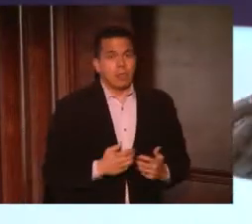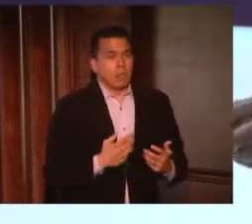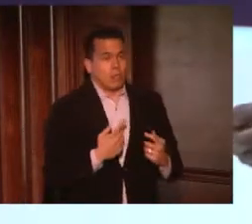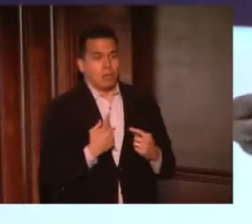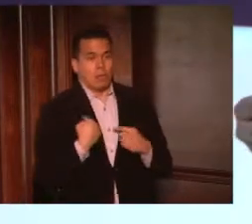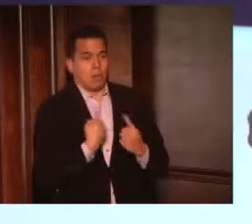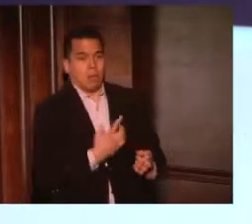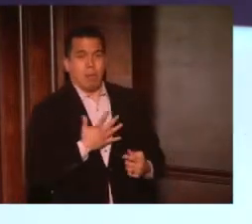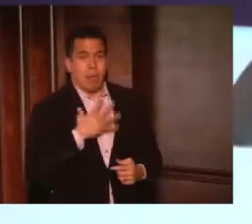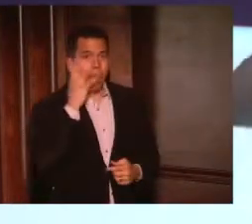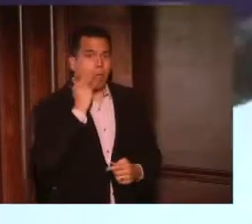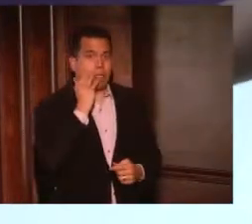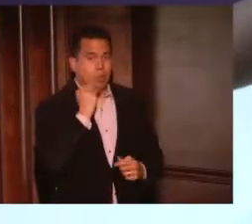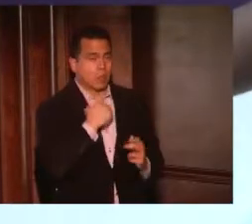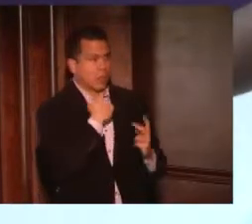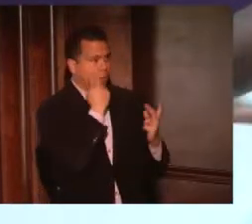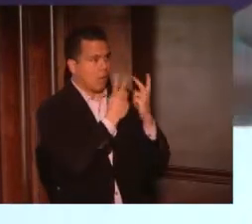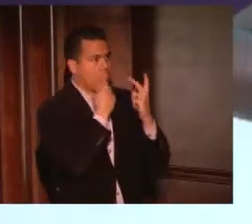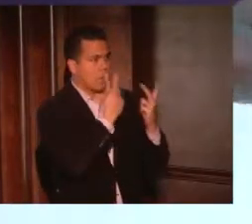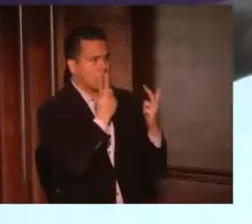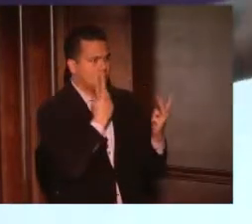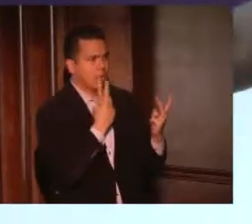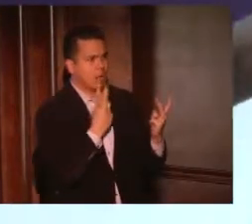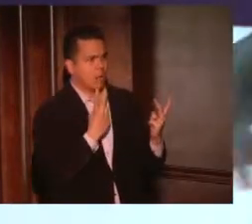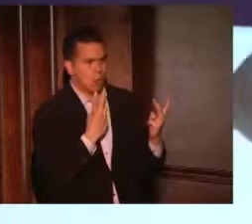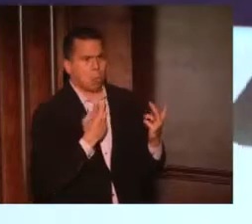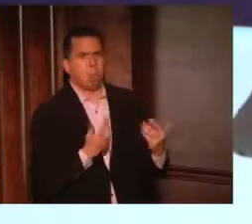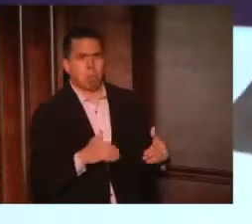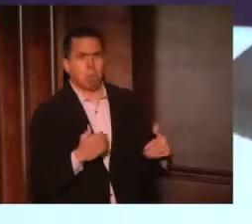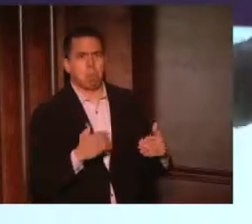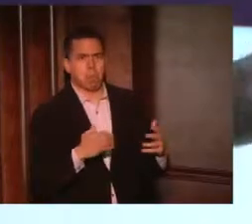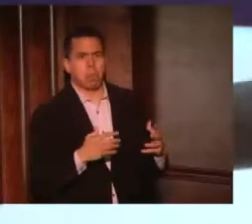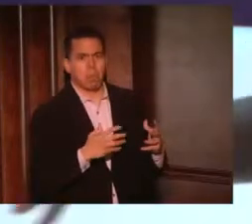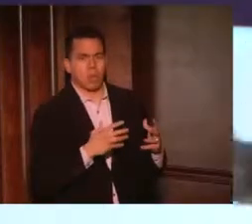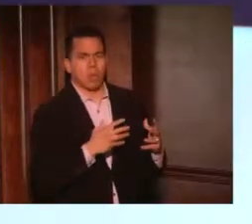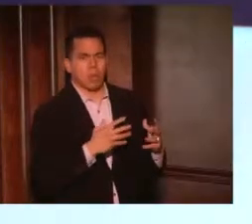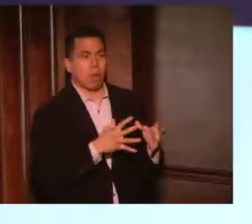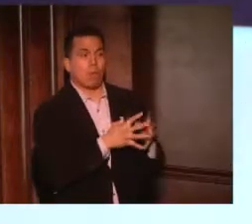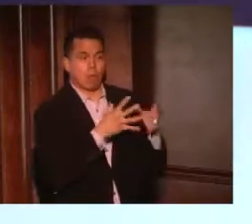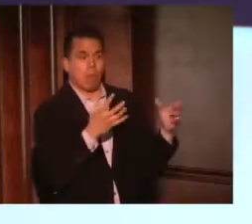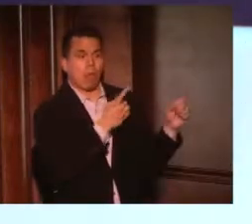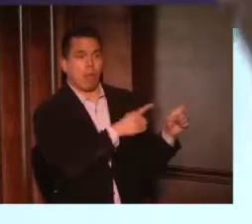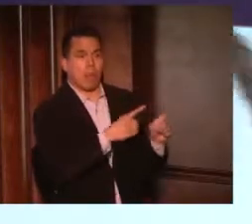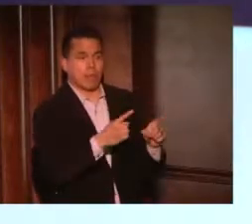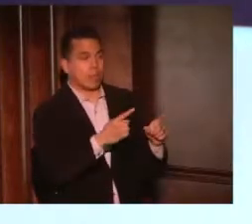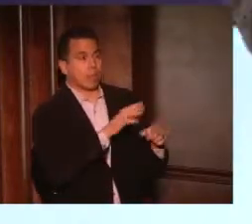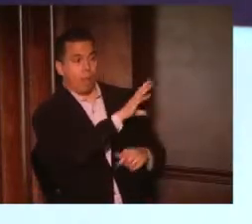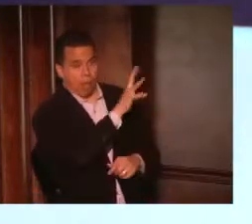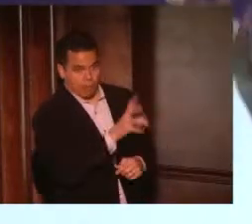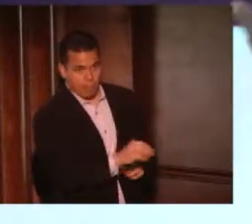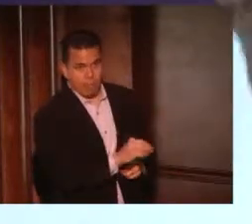think I've seen there's a lot happening across Africa where I'm from, and also